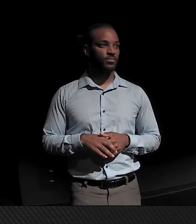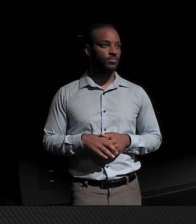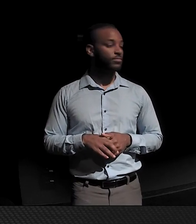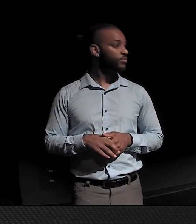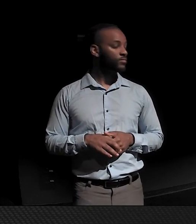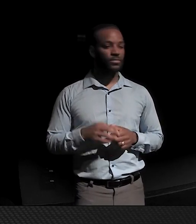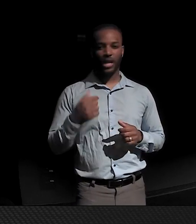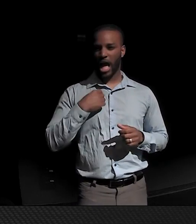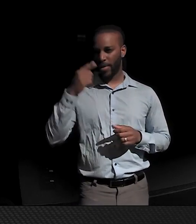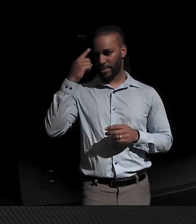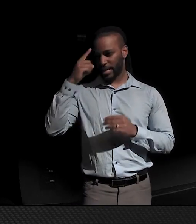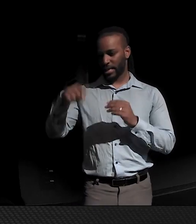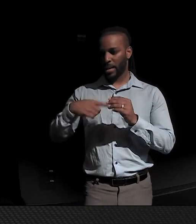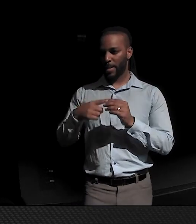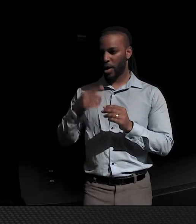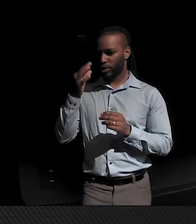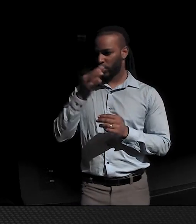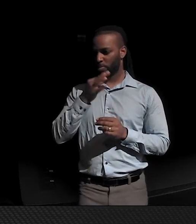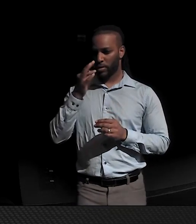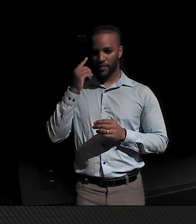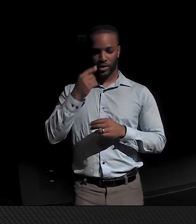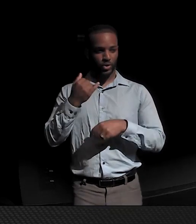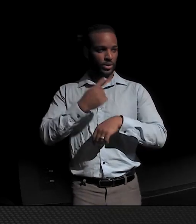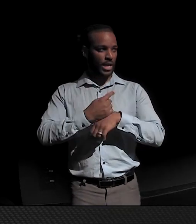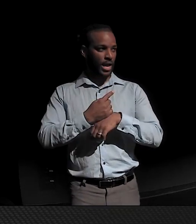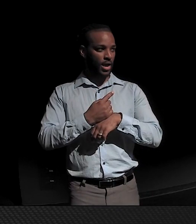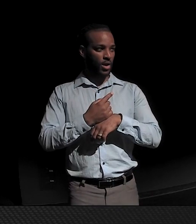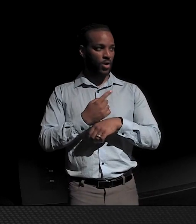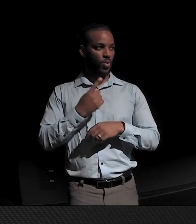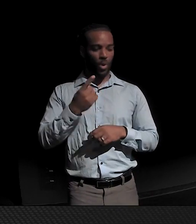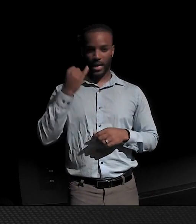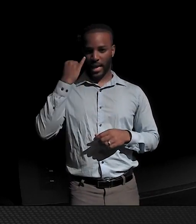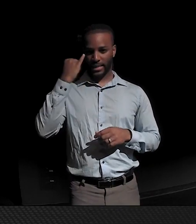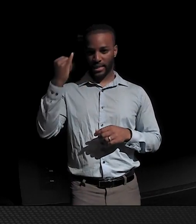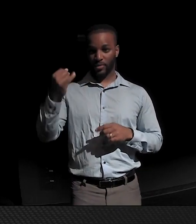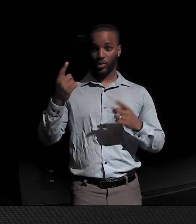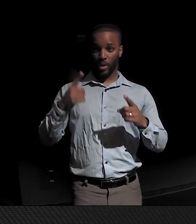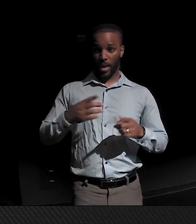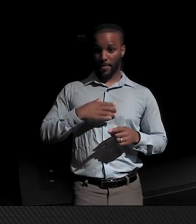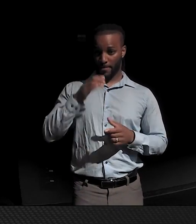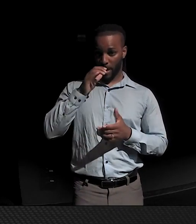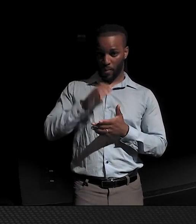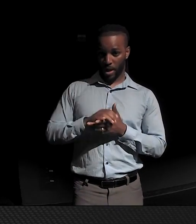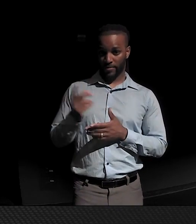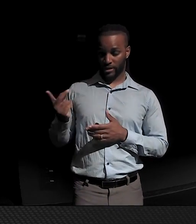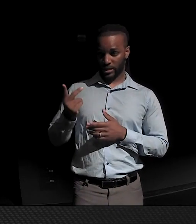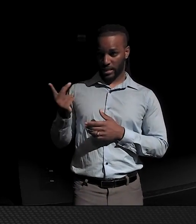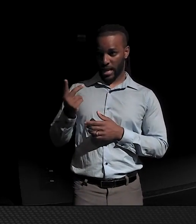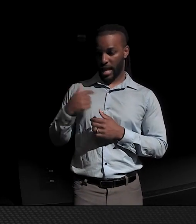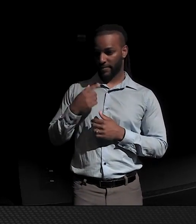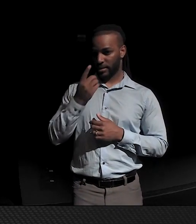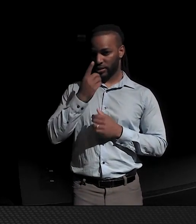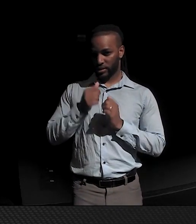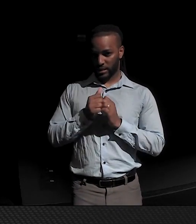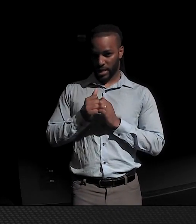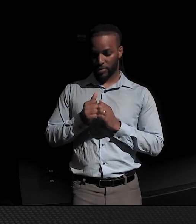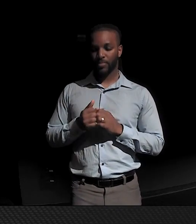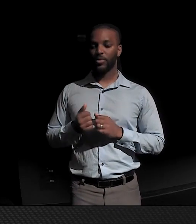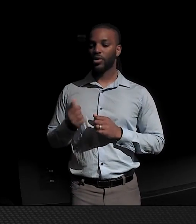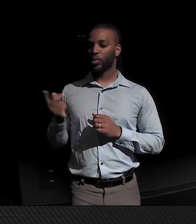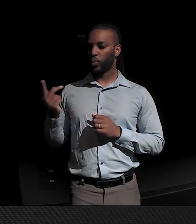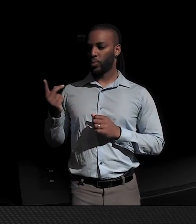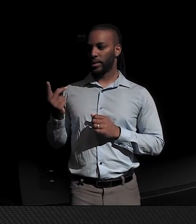As I was thinking about communion for today, one idea I had was when my wife and I have dinner together,